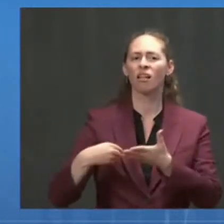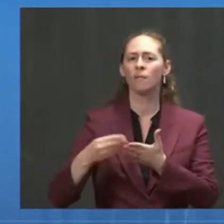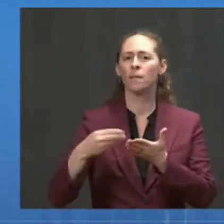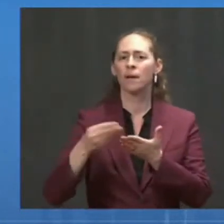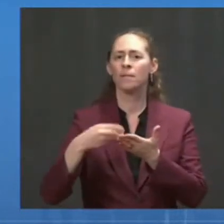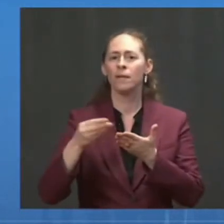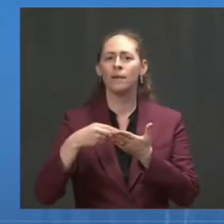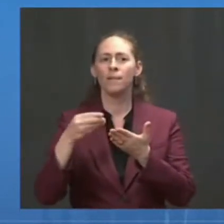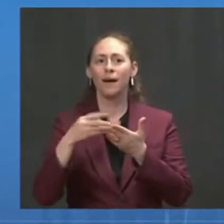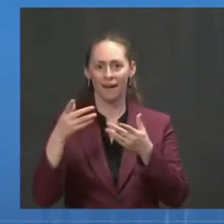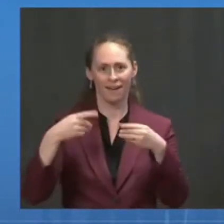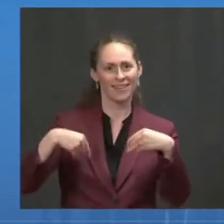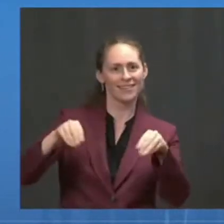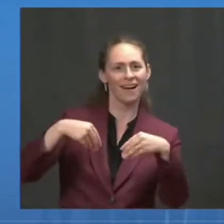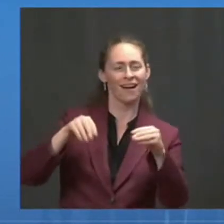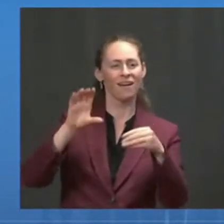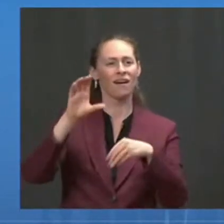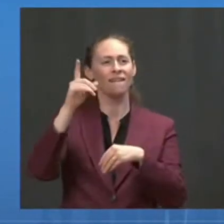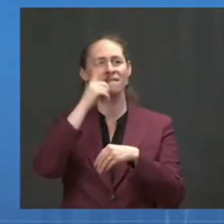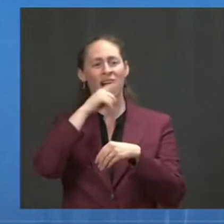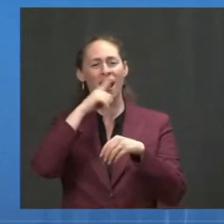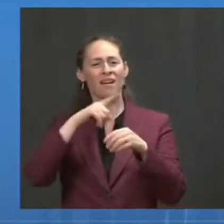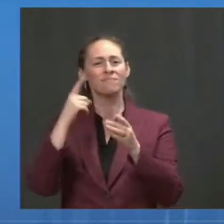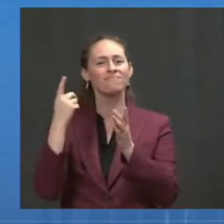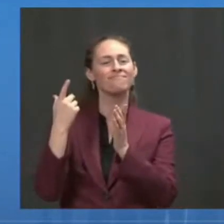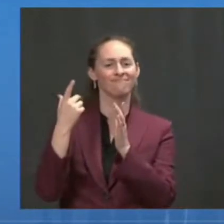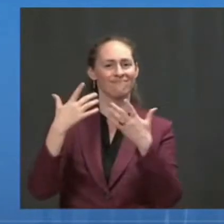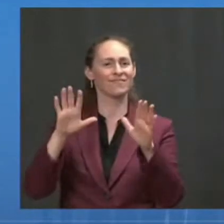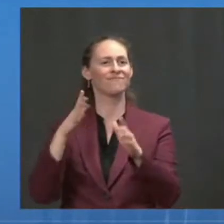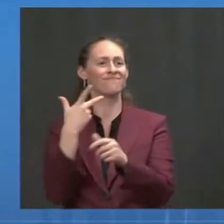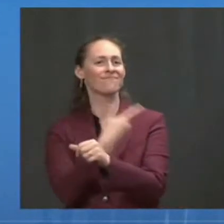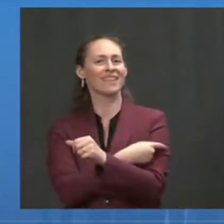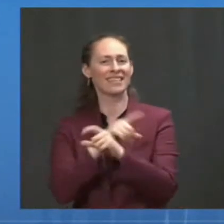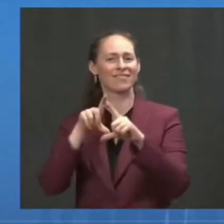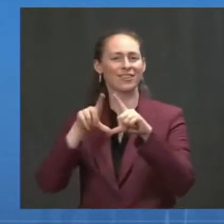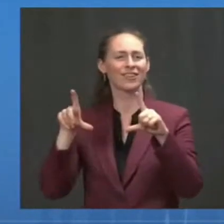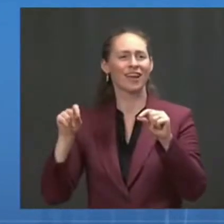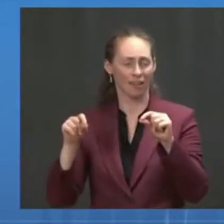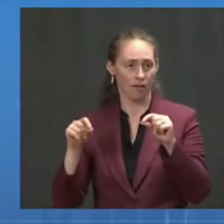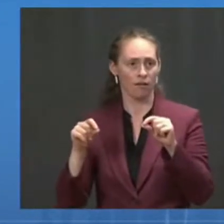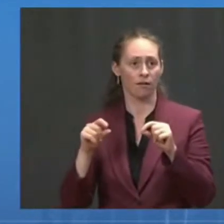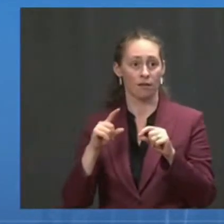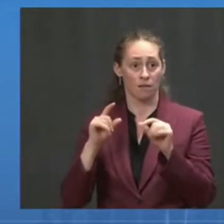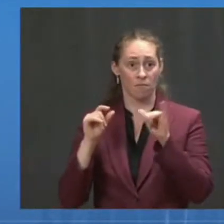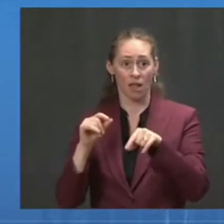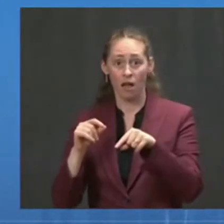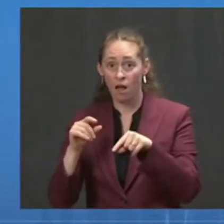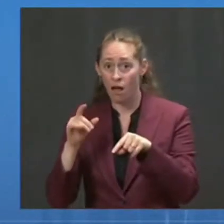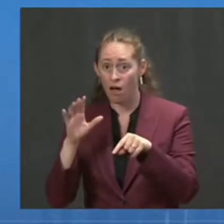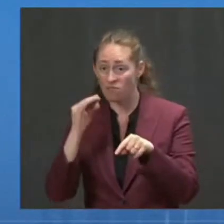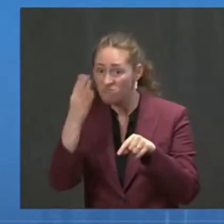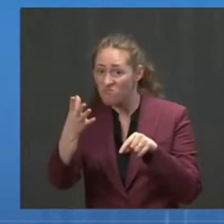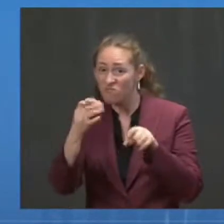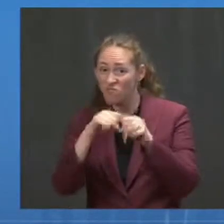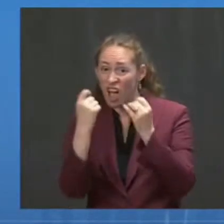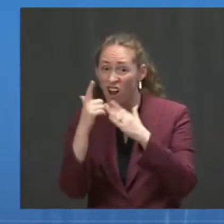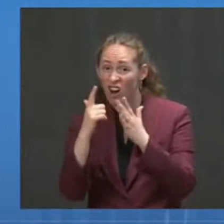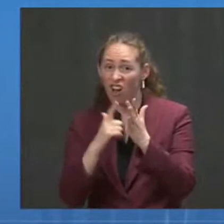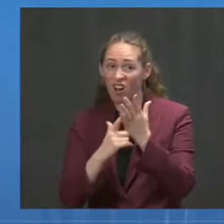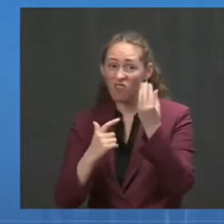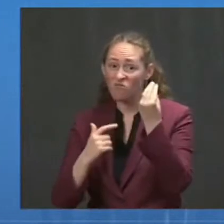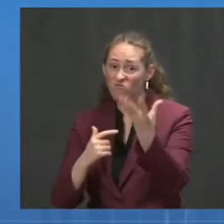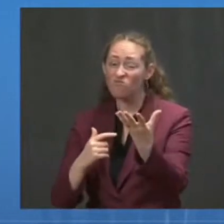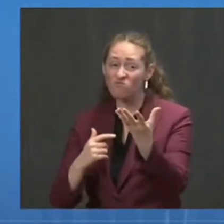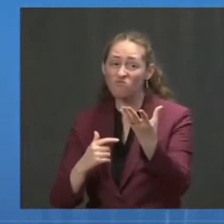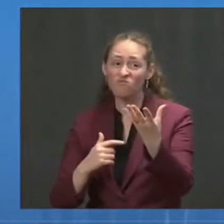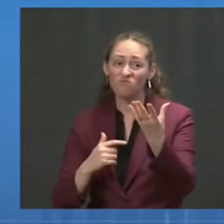is not widespread, I will remind everyone that it's a crime, and the Office of the Inspector General, the Department of